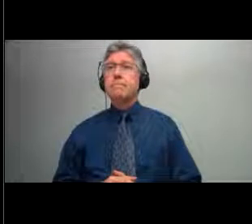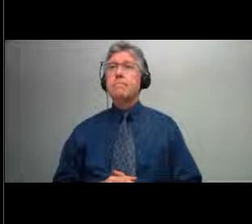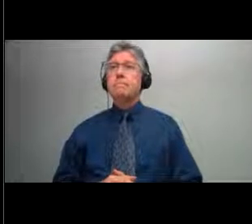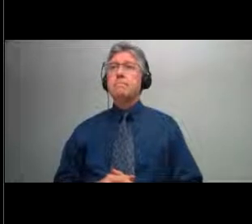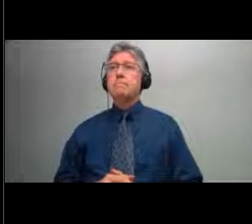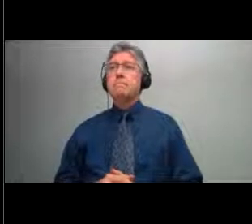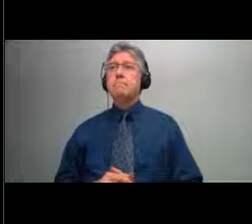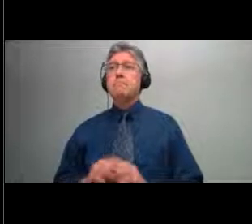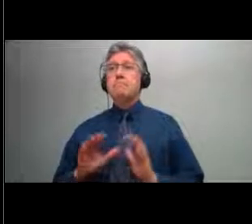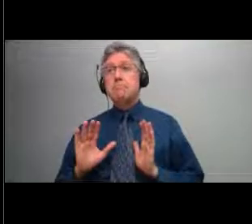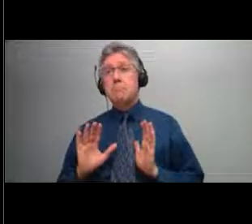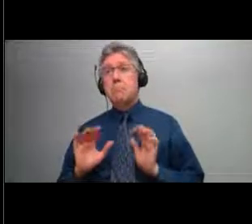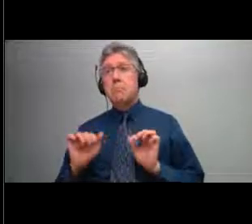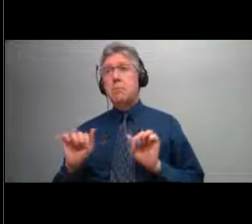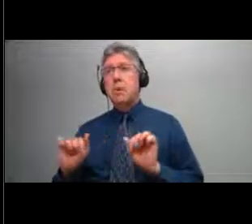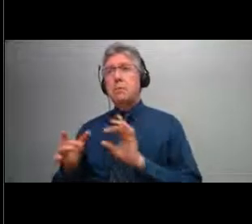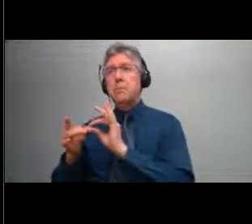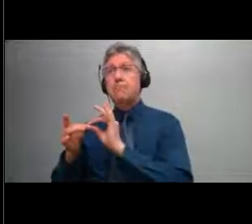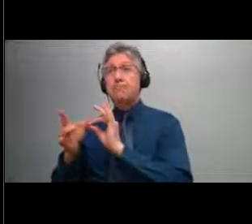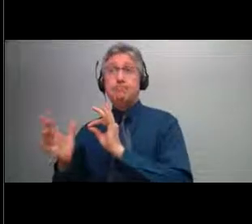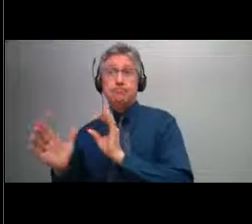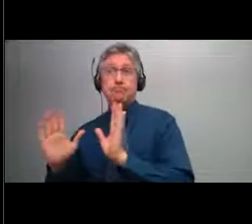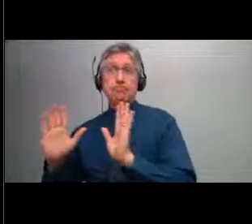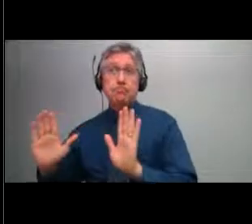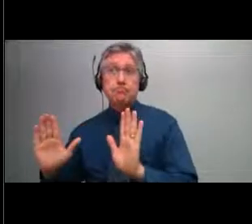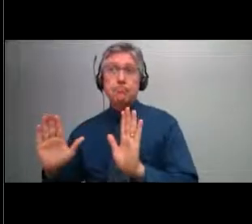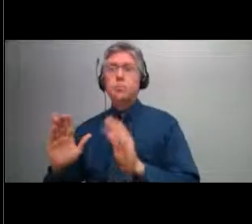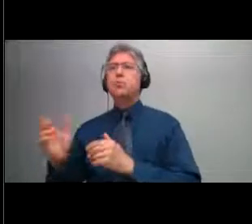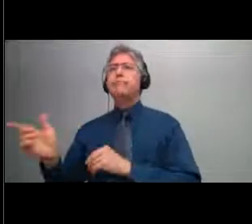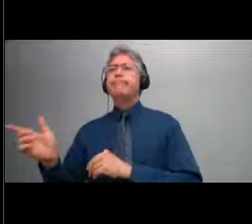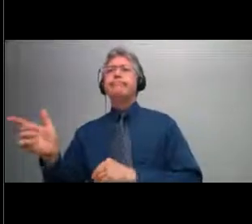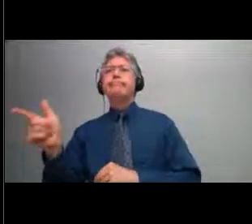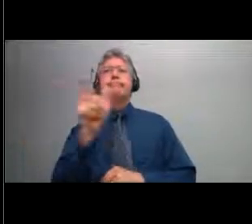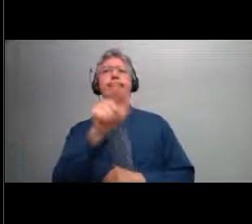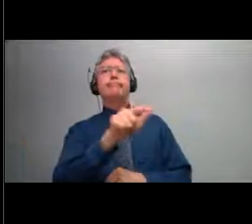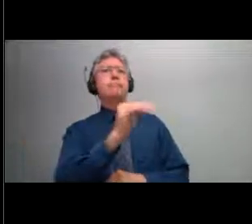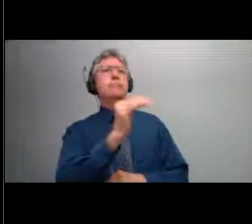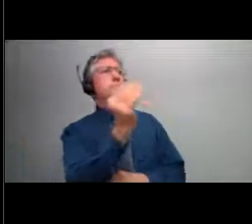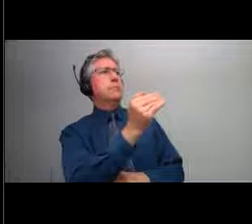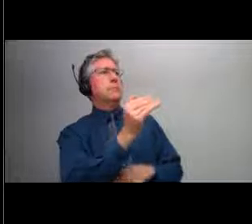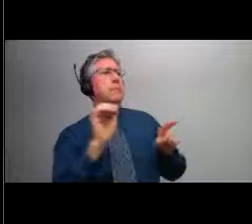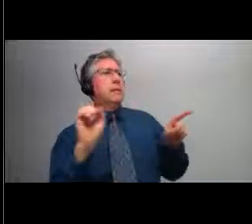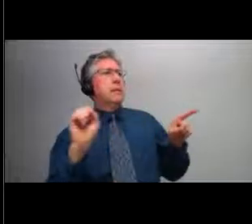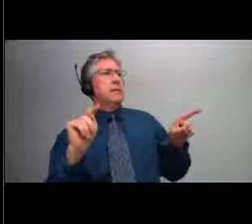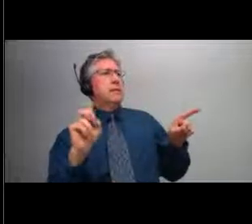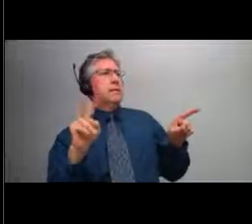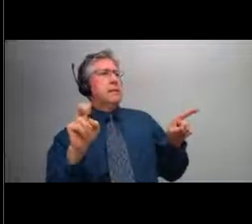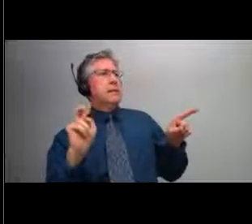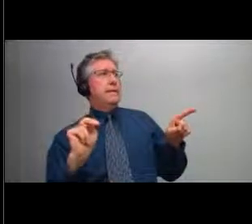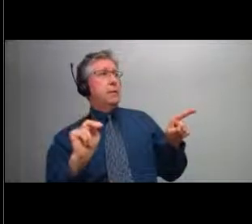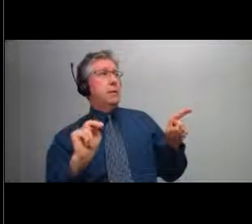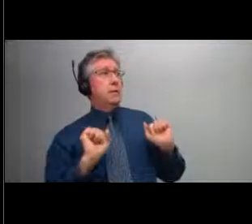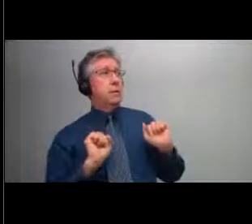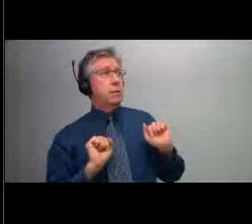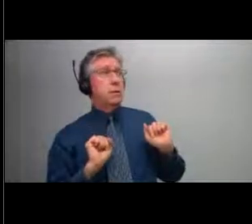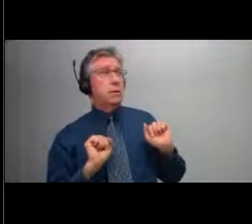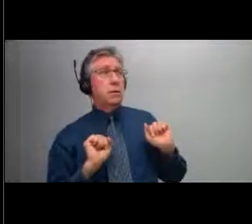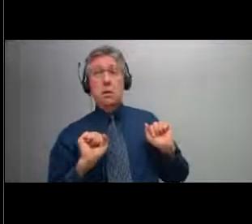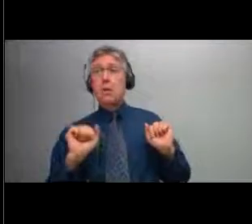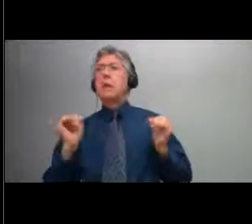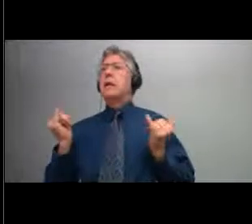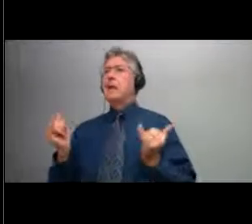Okay, we might have lost Zamir. Let me turn this one over to Stephen. Sorry, Carol. Okay. Carol, can you hear